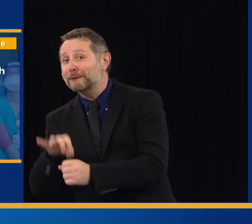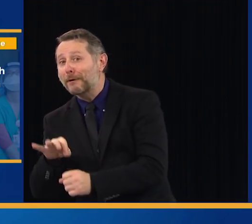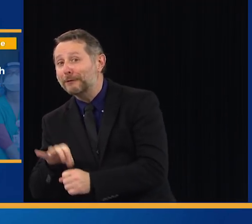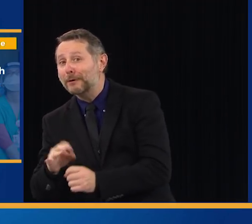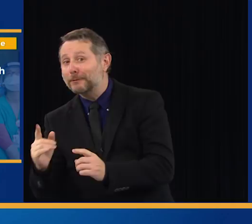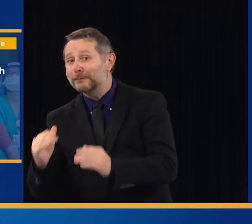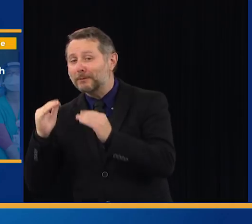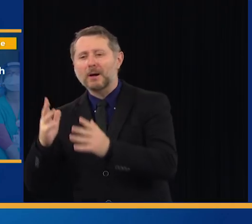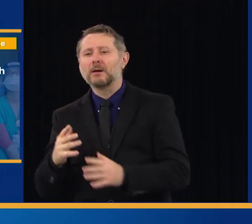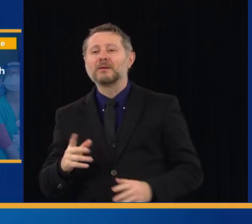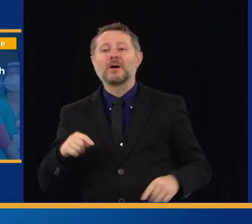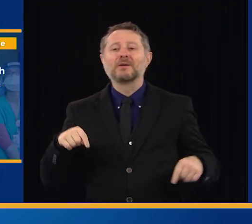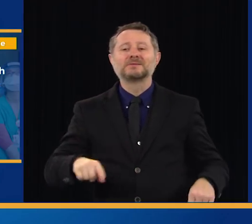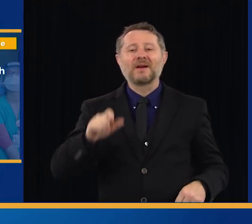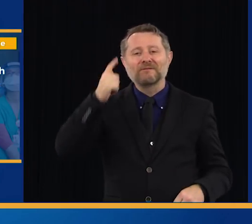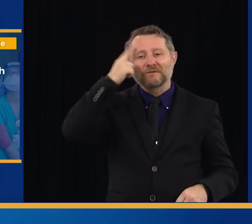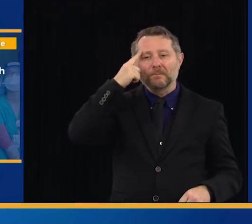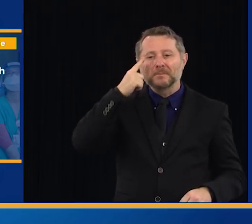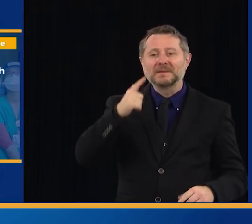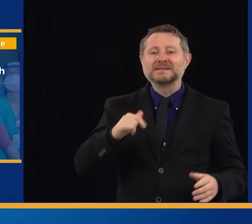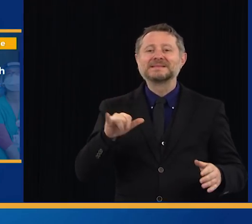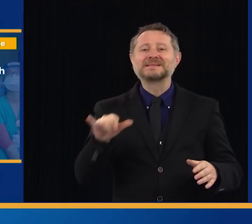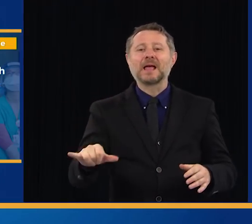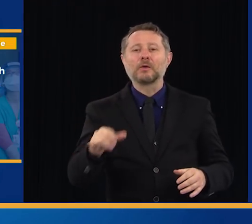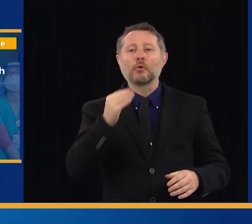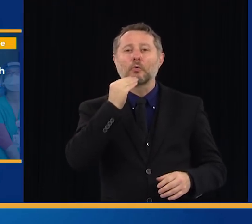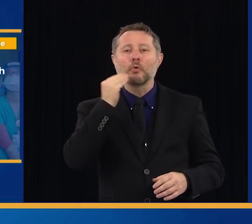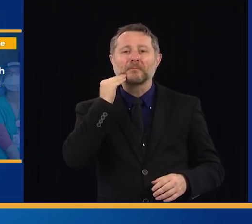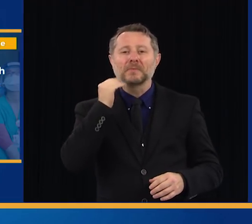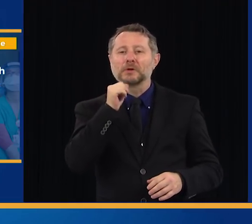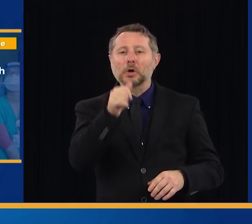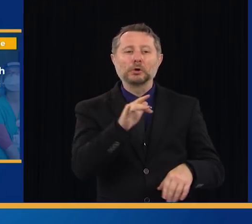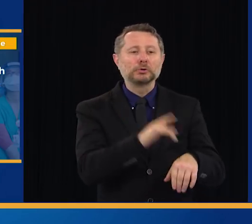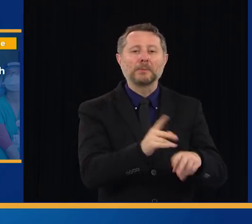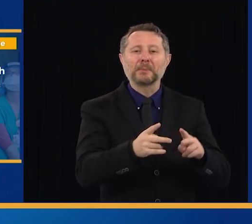in your house, don't touch another person, wear a mask.